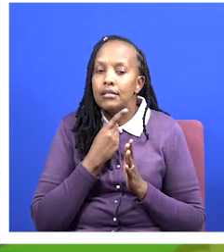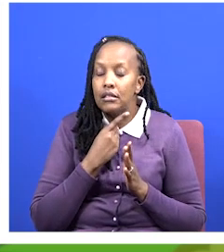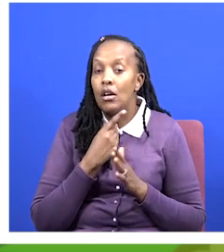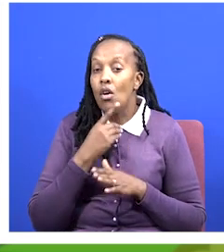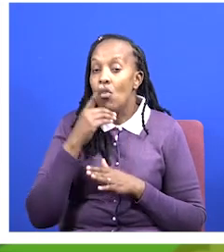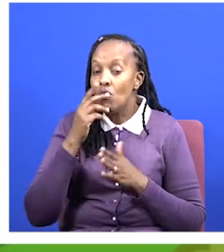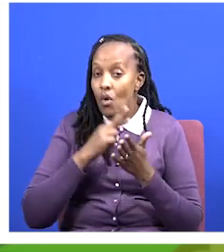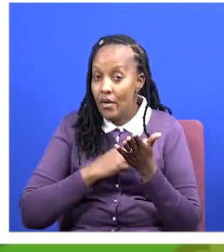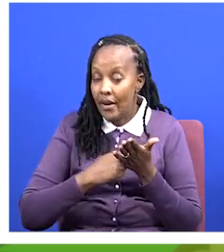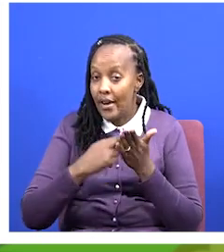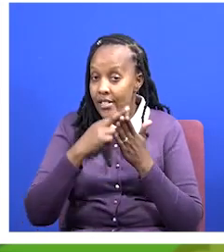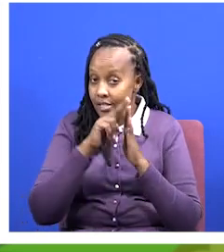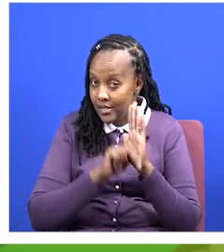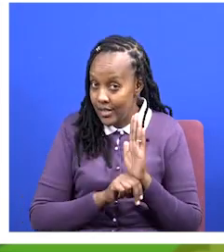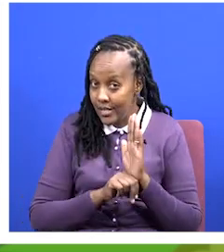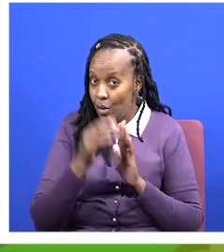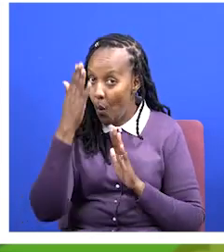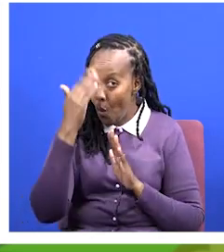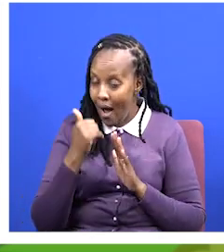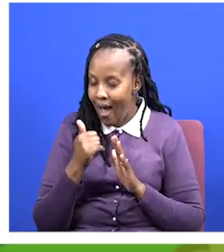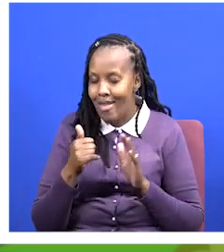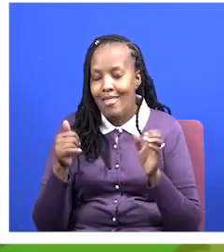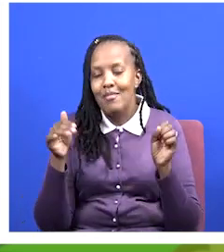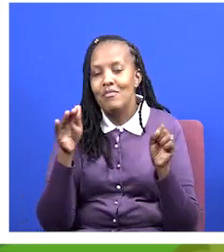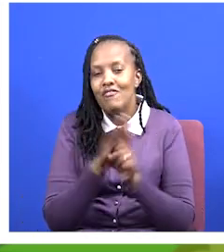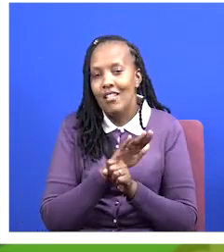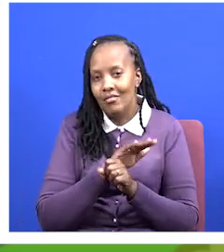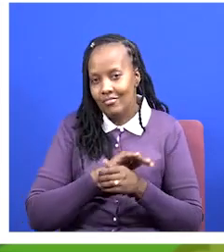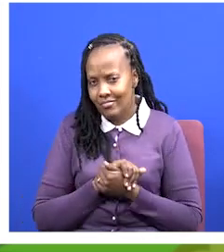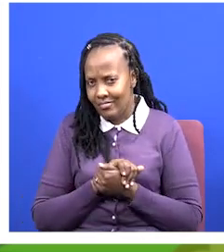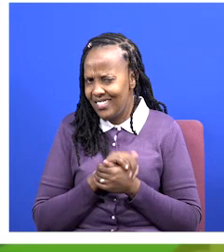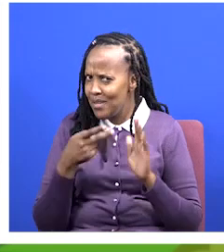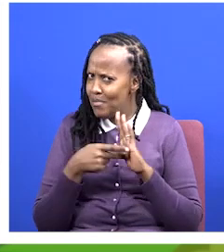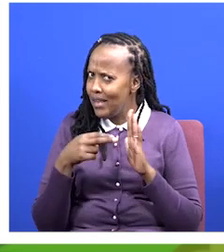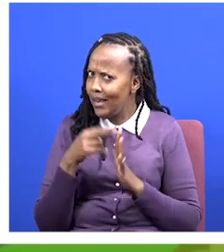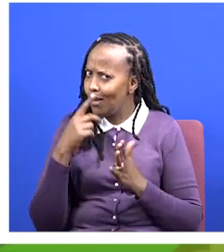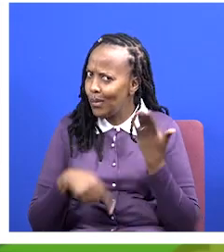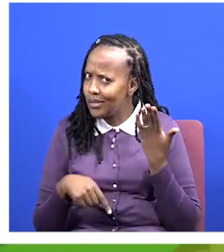they shall be filled." But what did he mean?